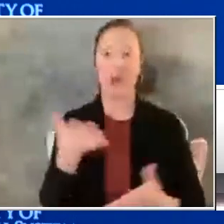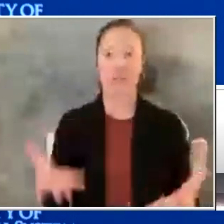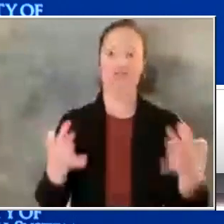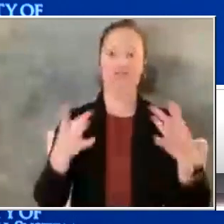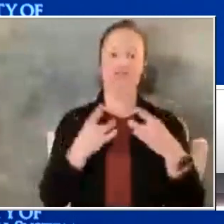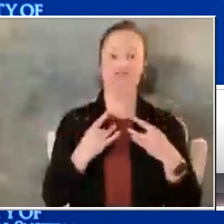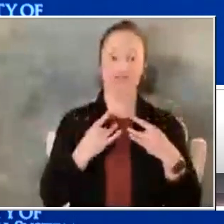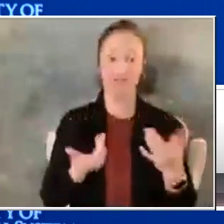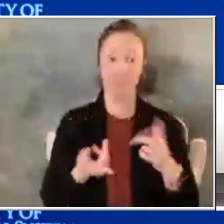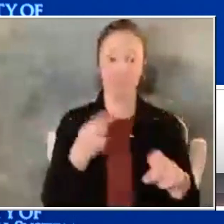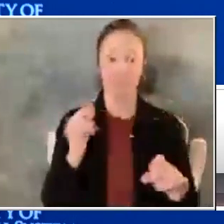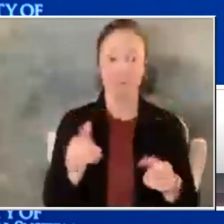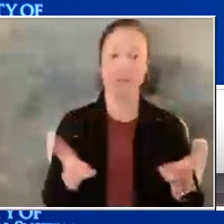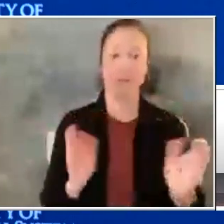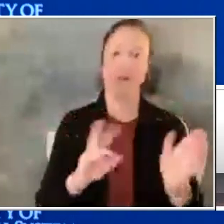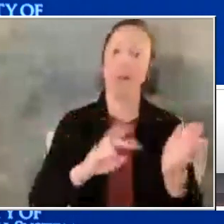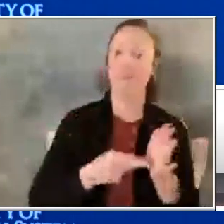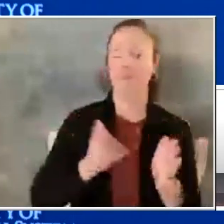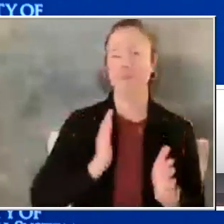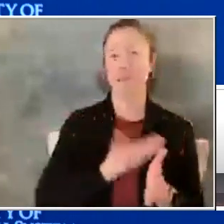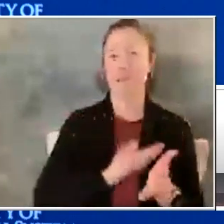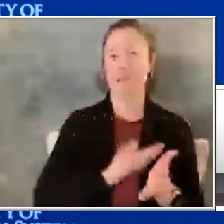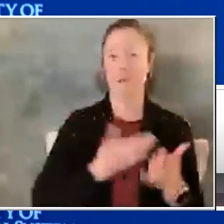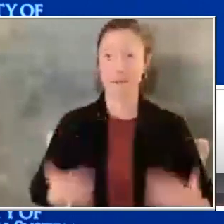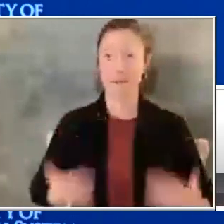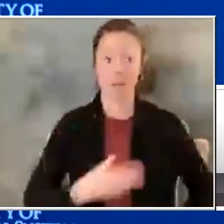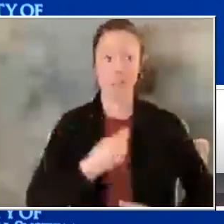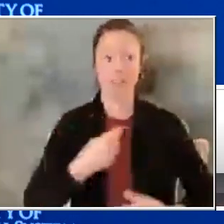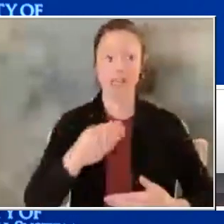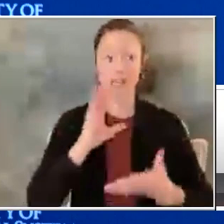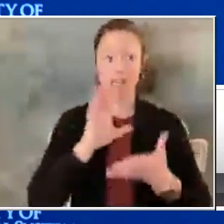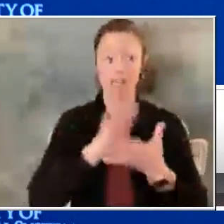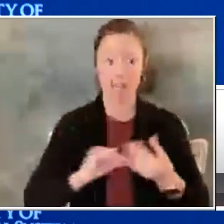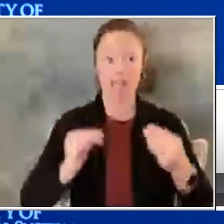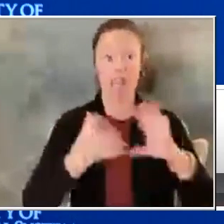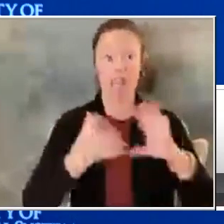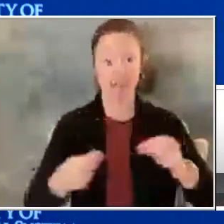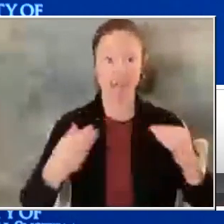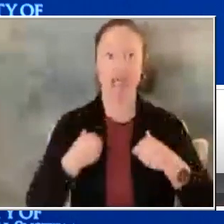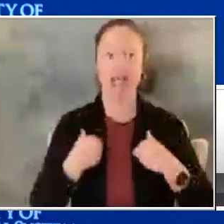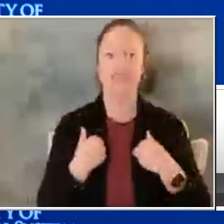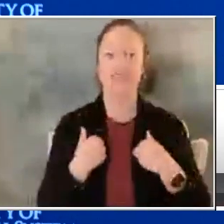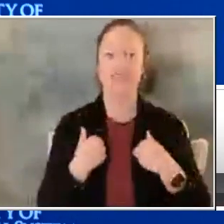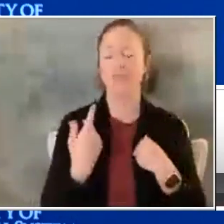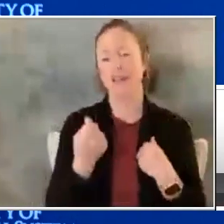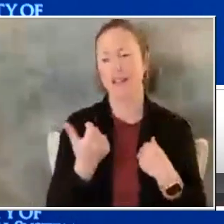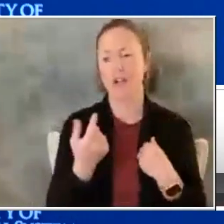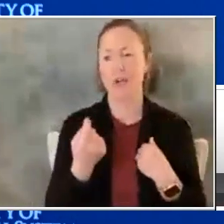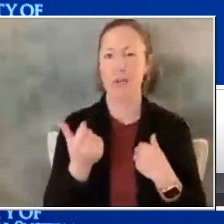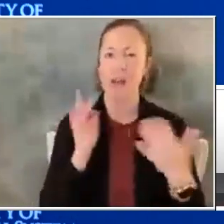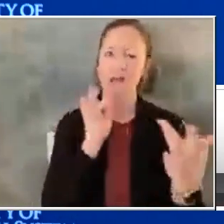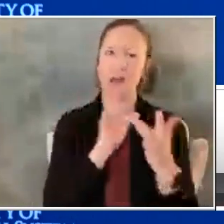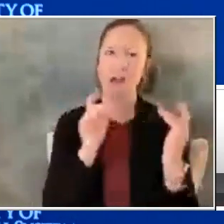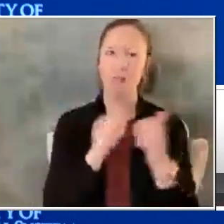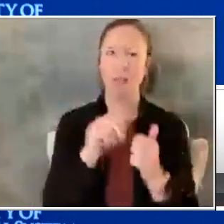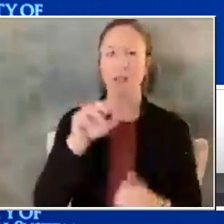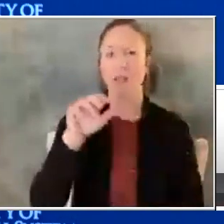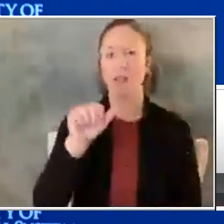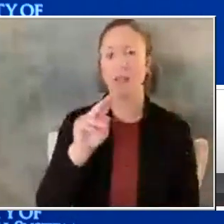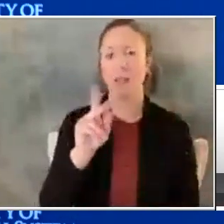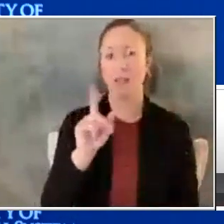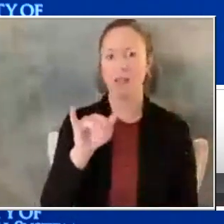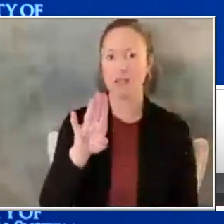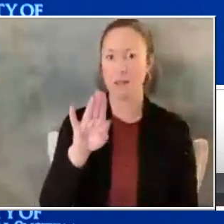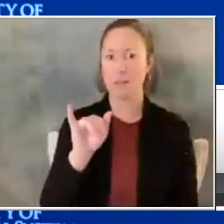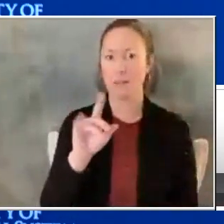just allows for our bodies and the bacteria in our bodies to have a little bit of contact with antibiotics, a little bit of